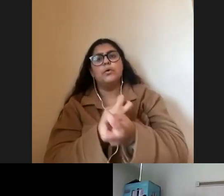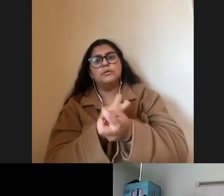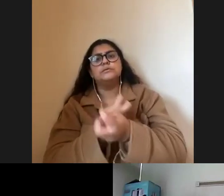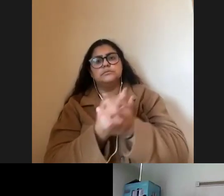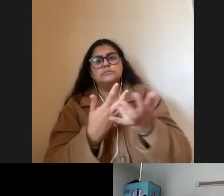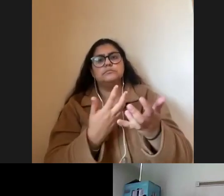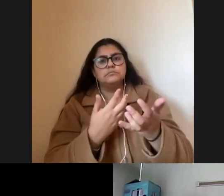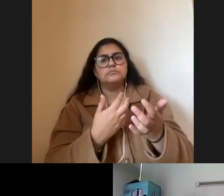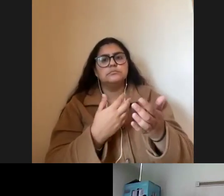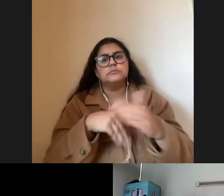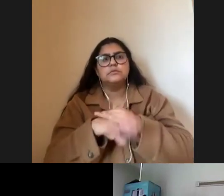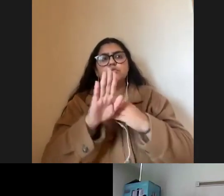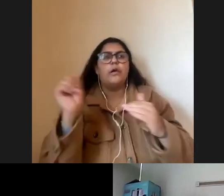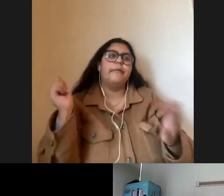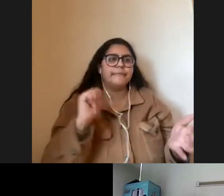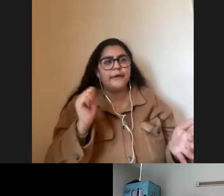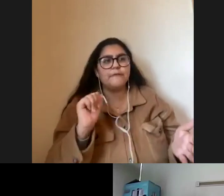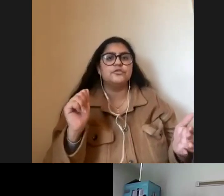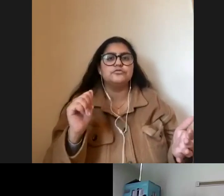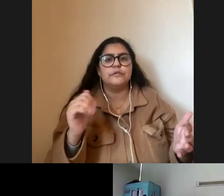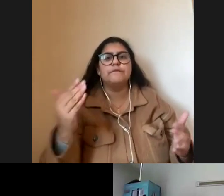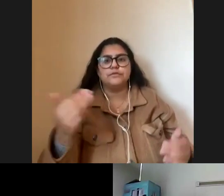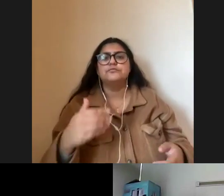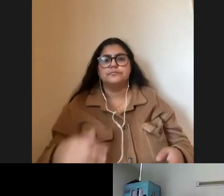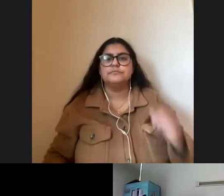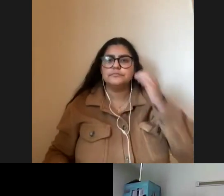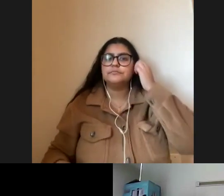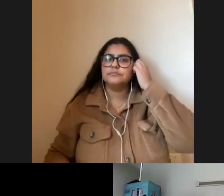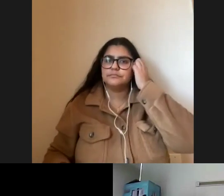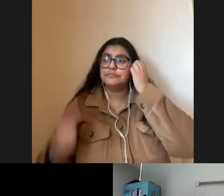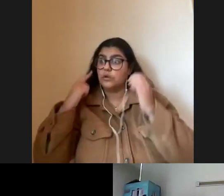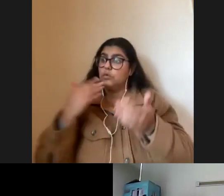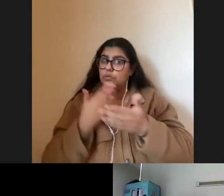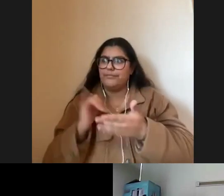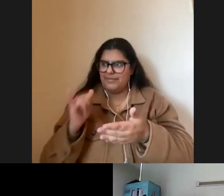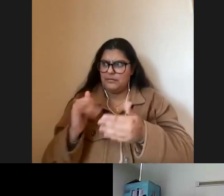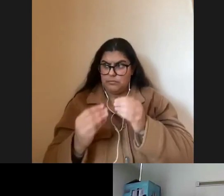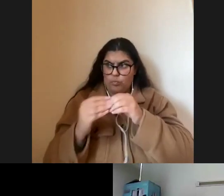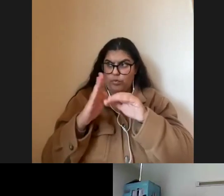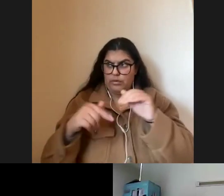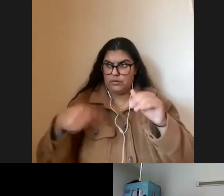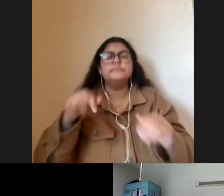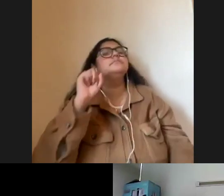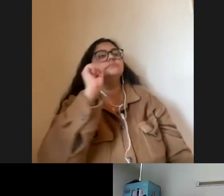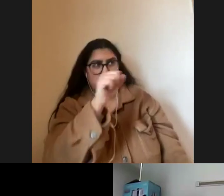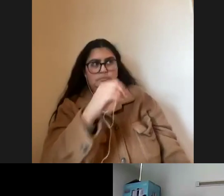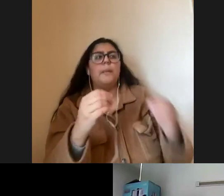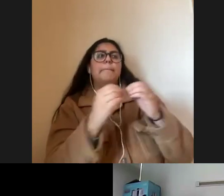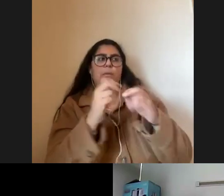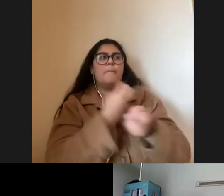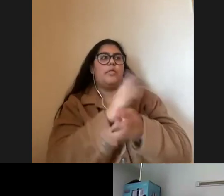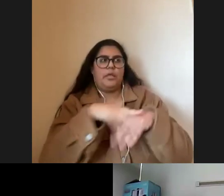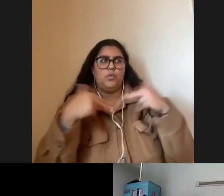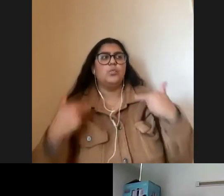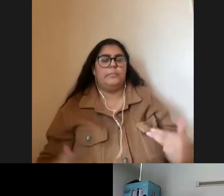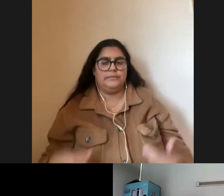your mean fish or your average fish. Cool. Sounds good. Yeah. Is that more bones than us? Yeah, that's more We have bones than us. The 200